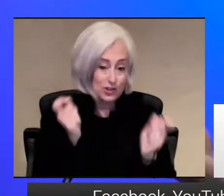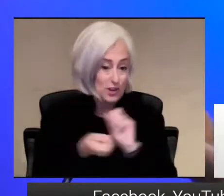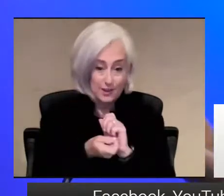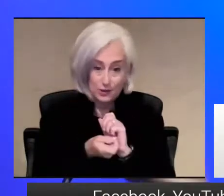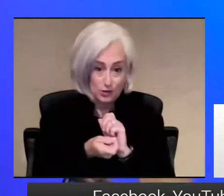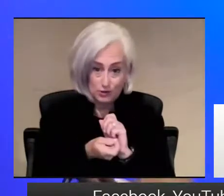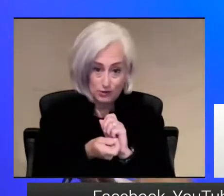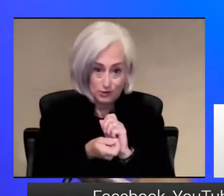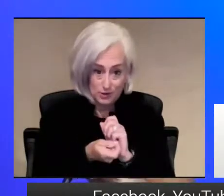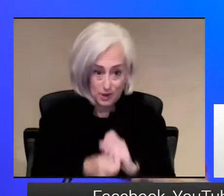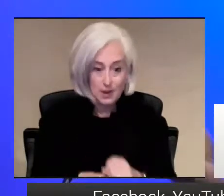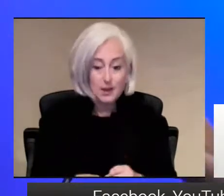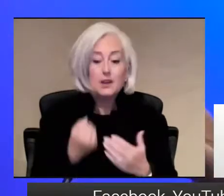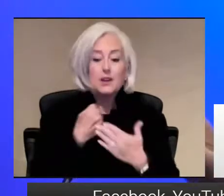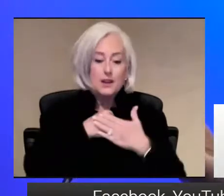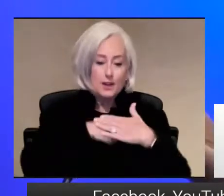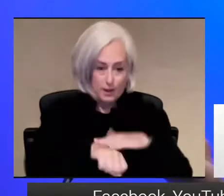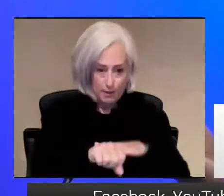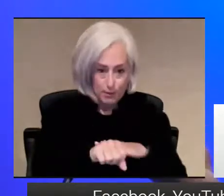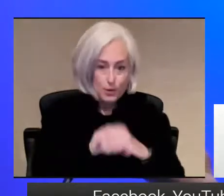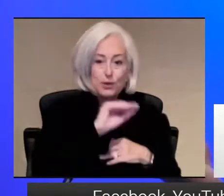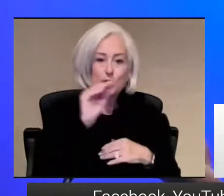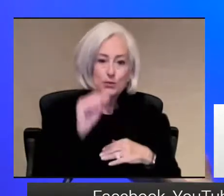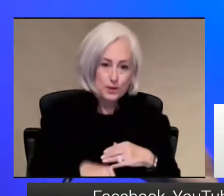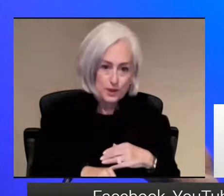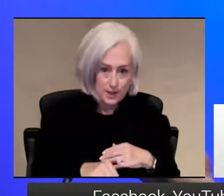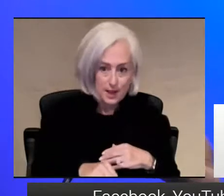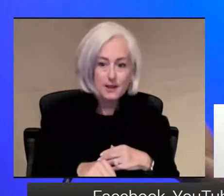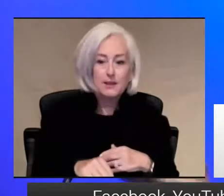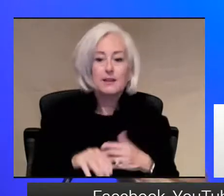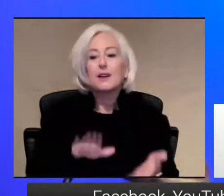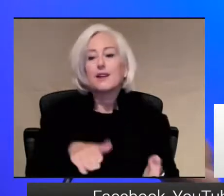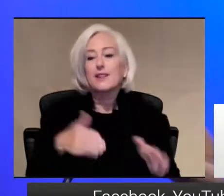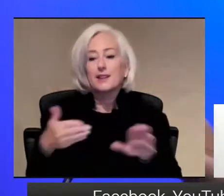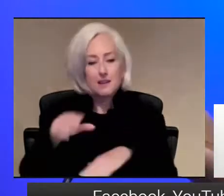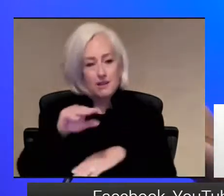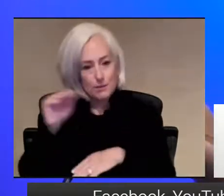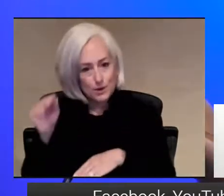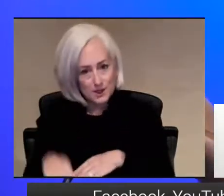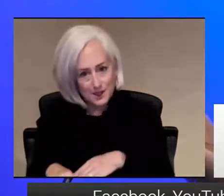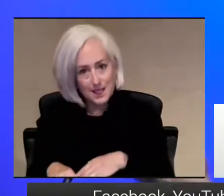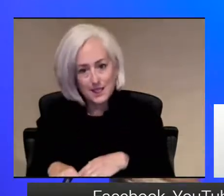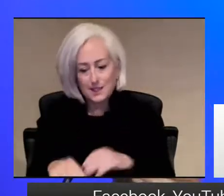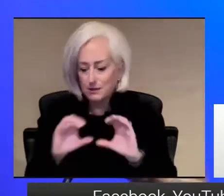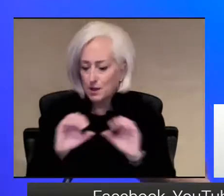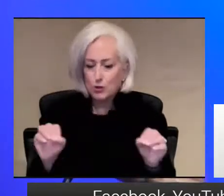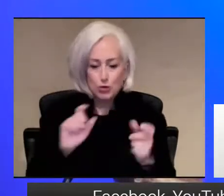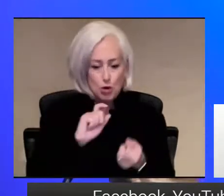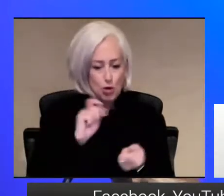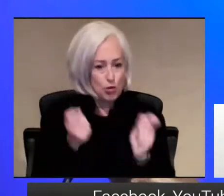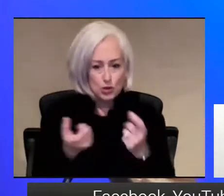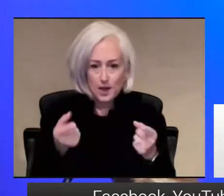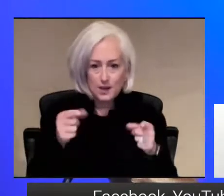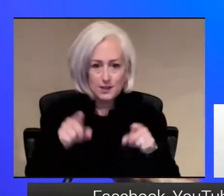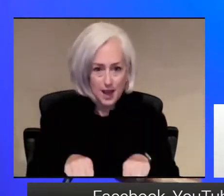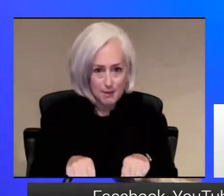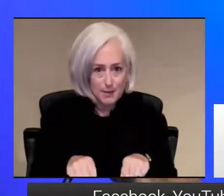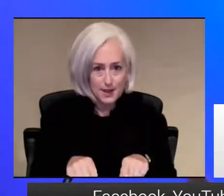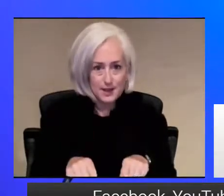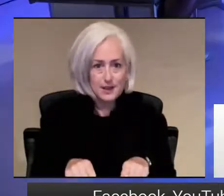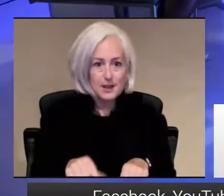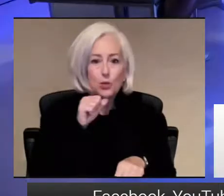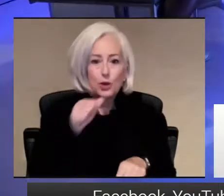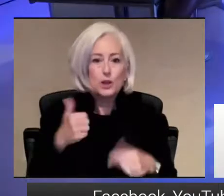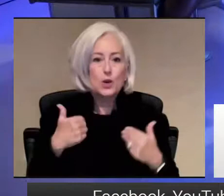maternal outcomes or the infant outcomes, and there has been nothing done in our country to really value black women to date.